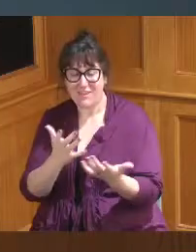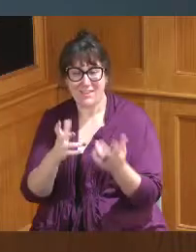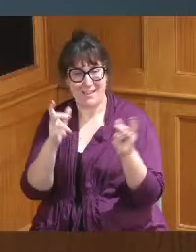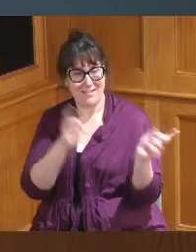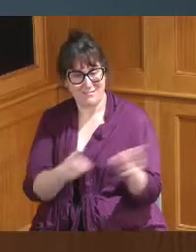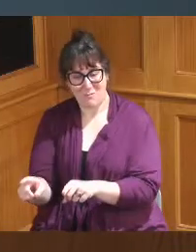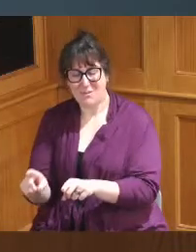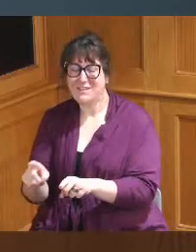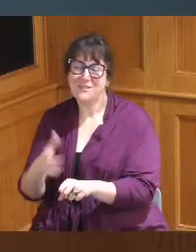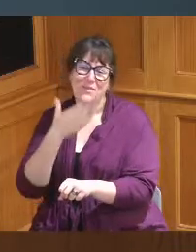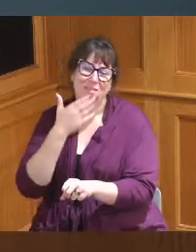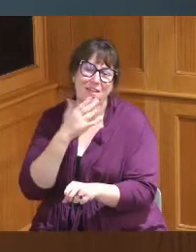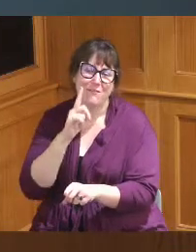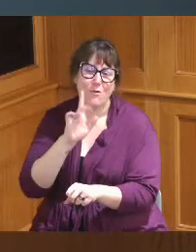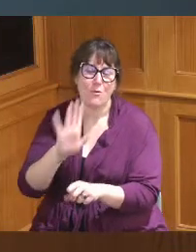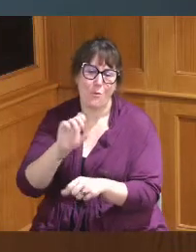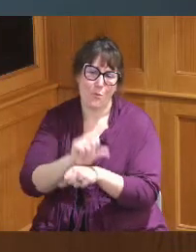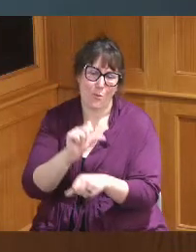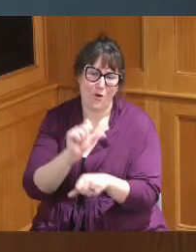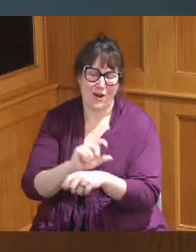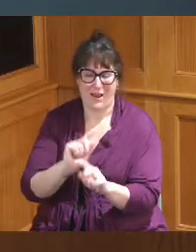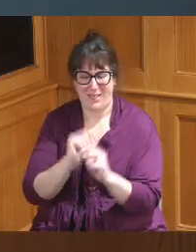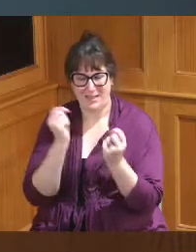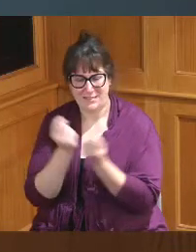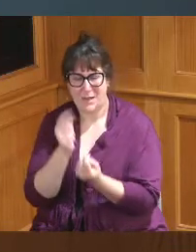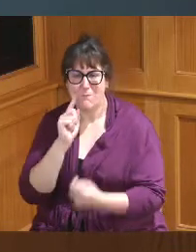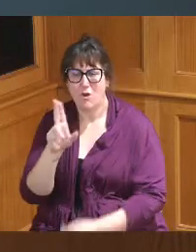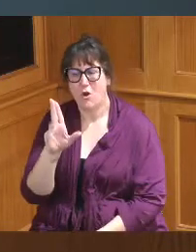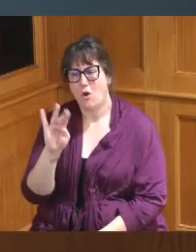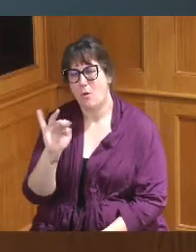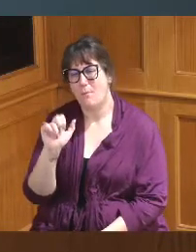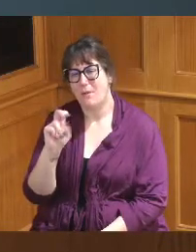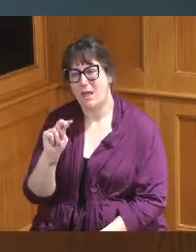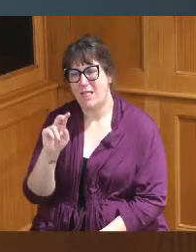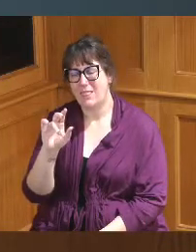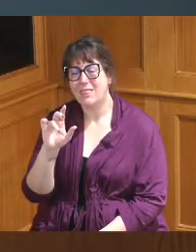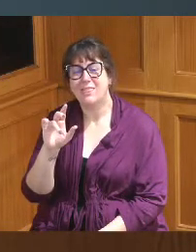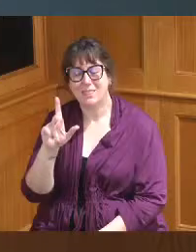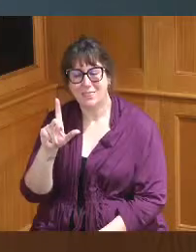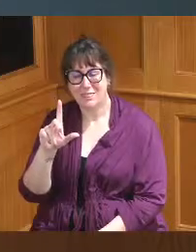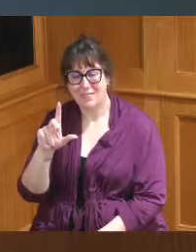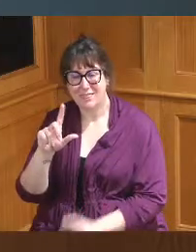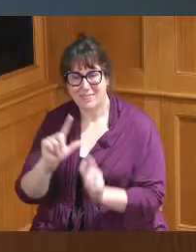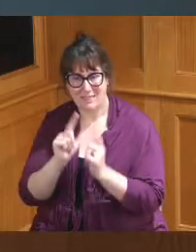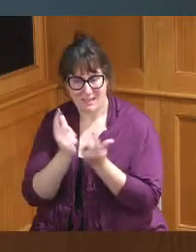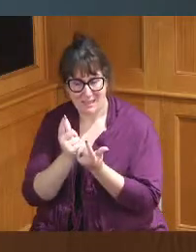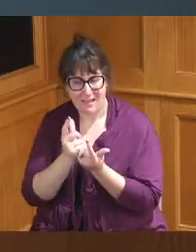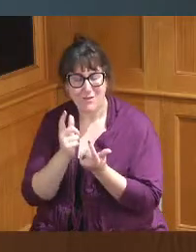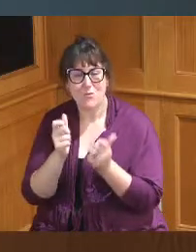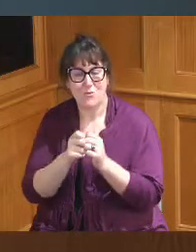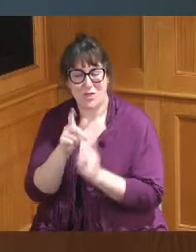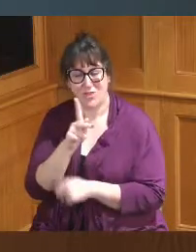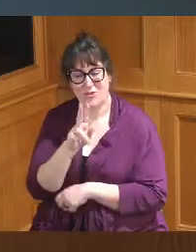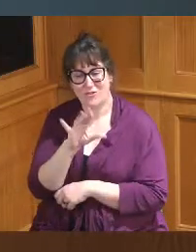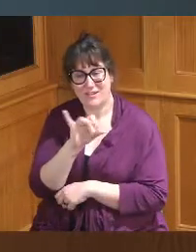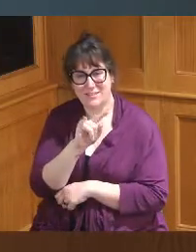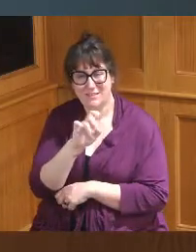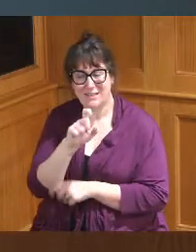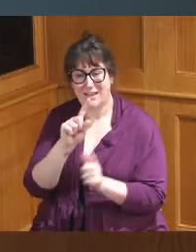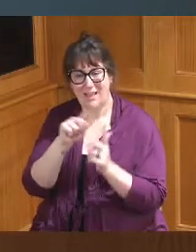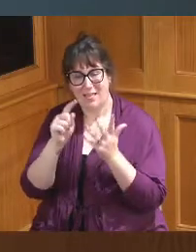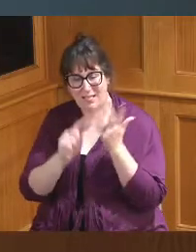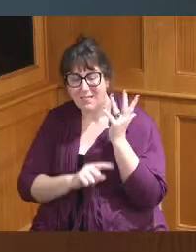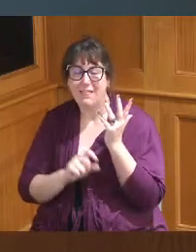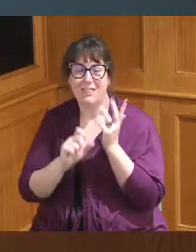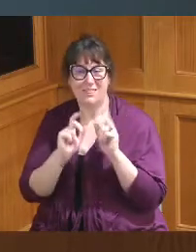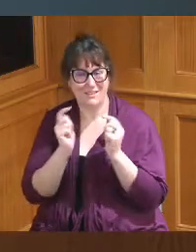much for the work that you do and the team at the Urban League, including Christy Coons and many others that have participated in the success of this